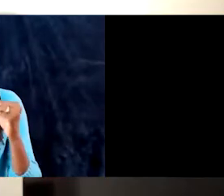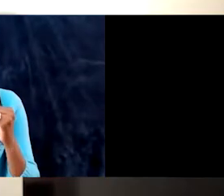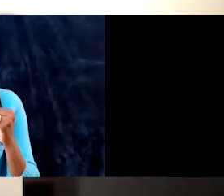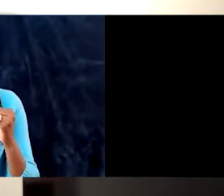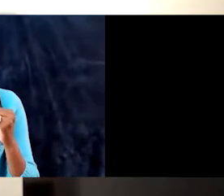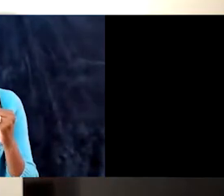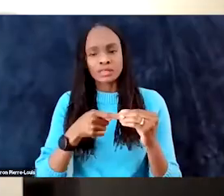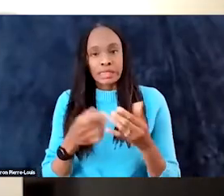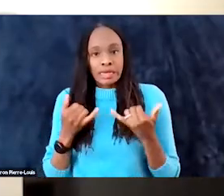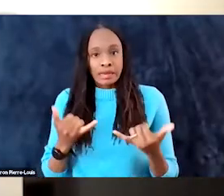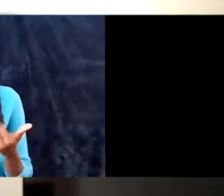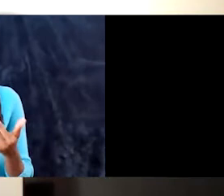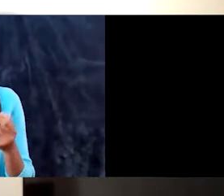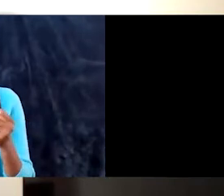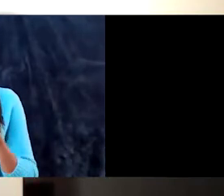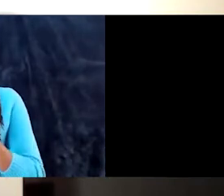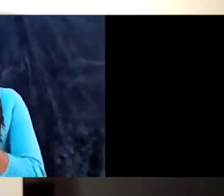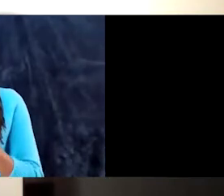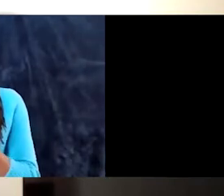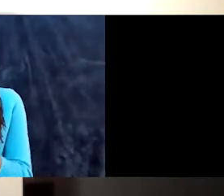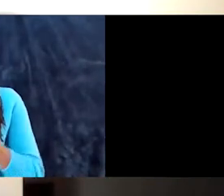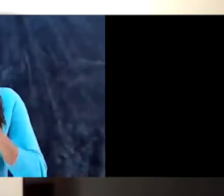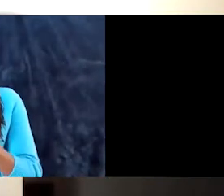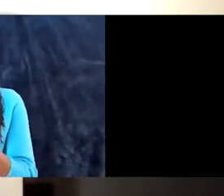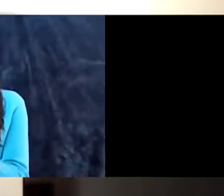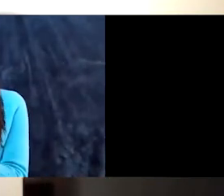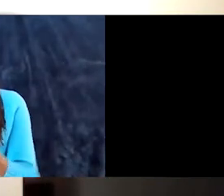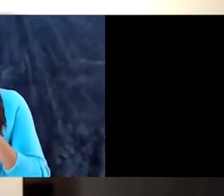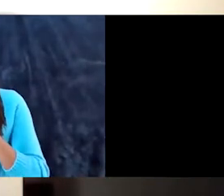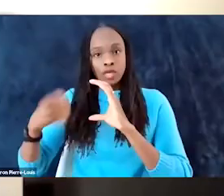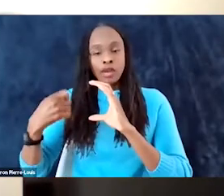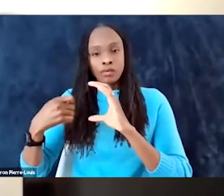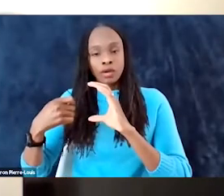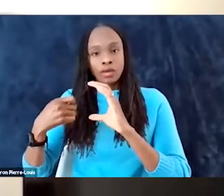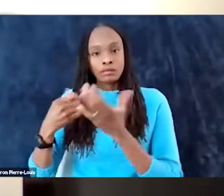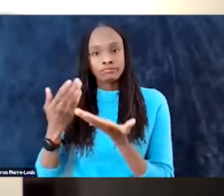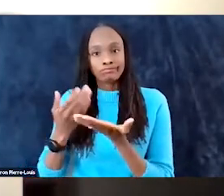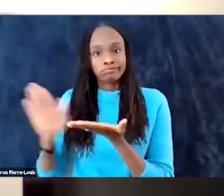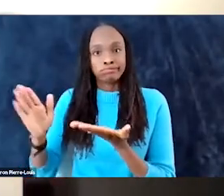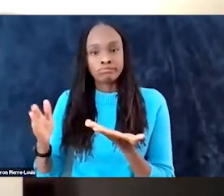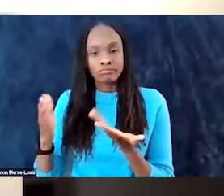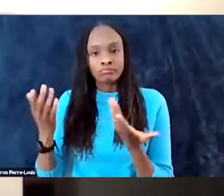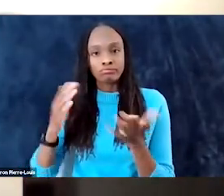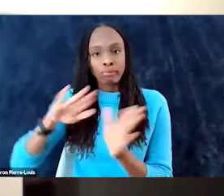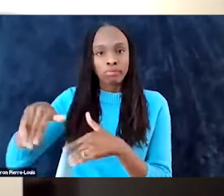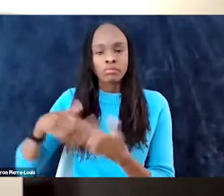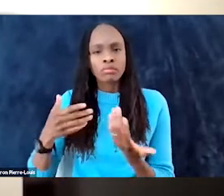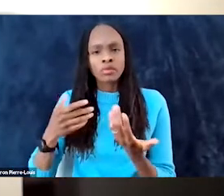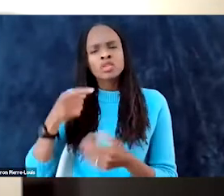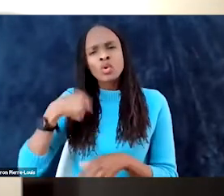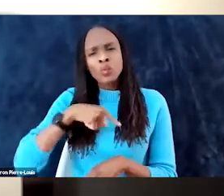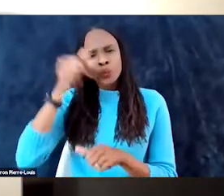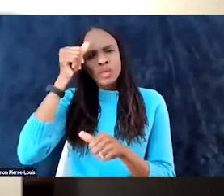immediate effect of people behind the camera being hollowed out. We learned, for example, in the